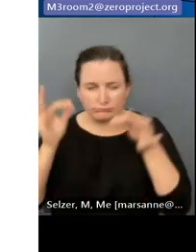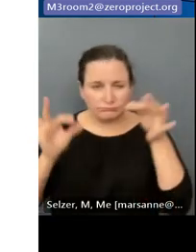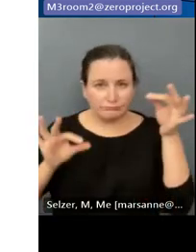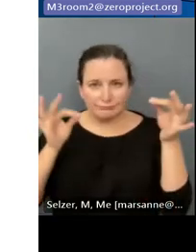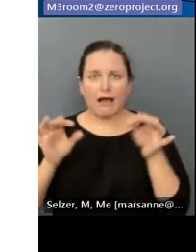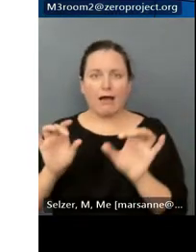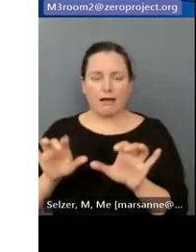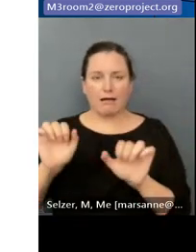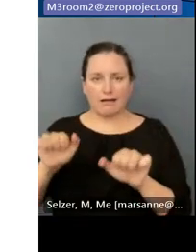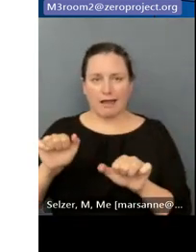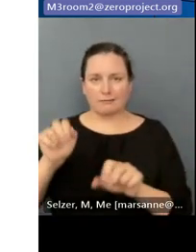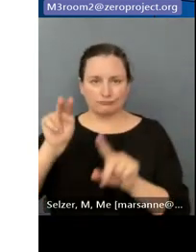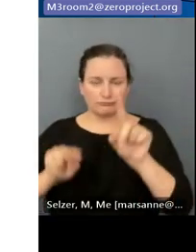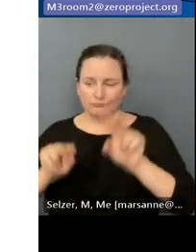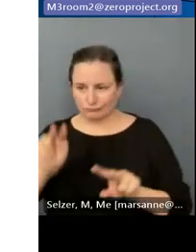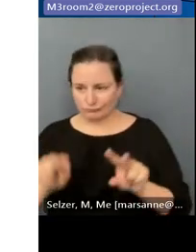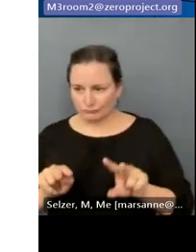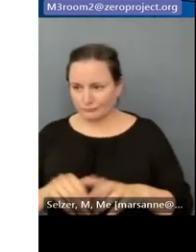second pillar,